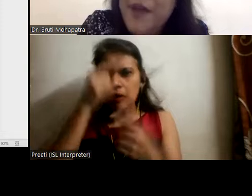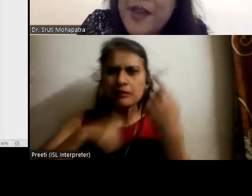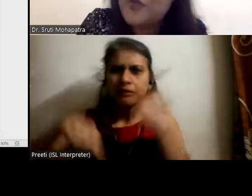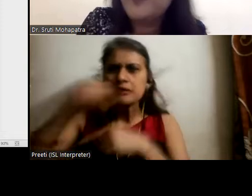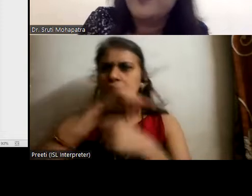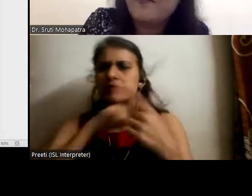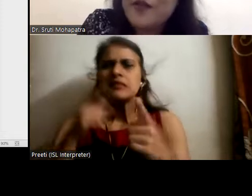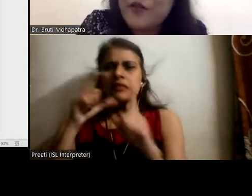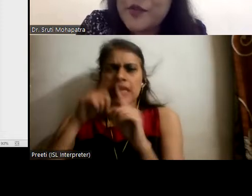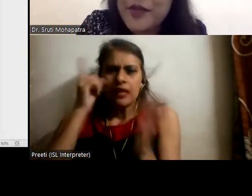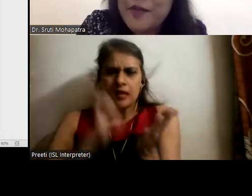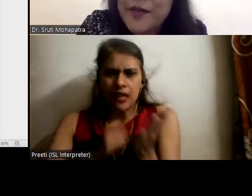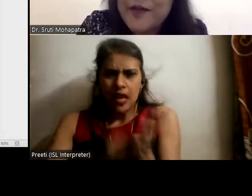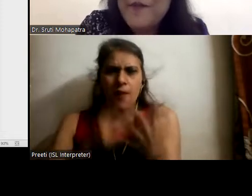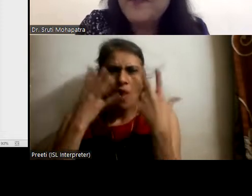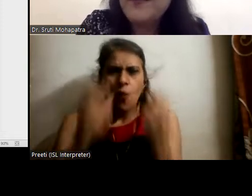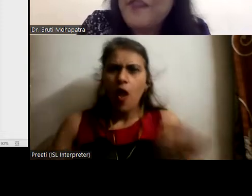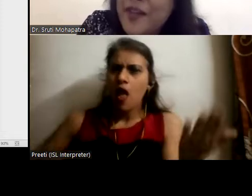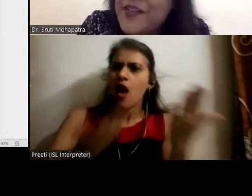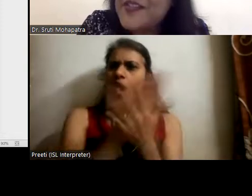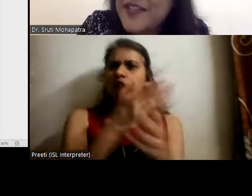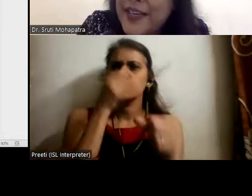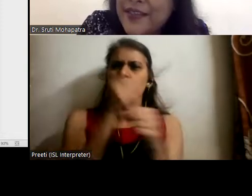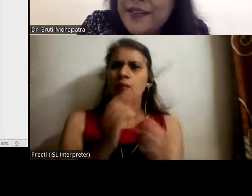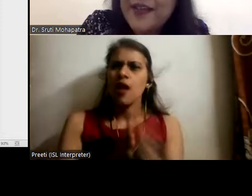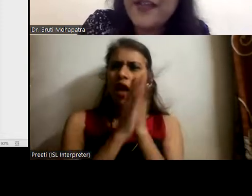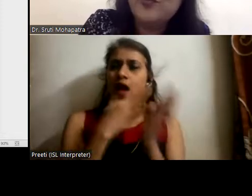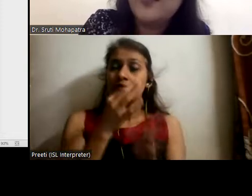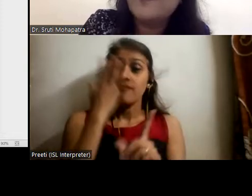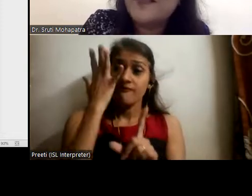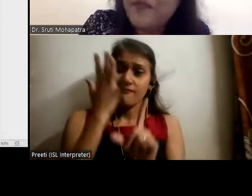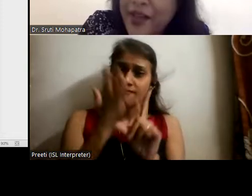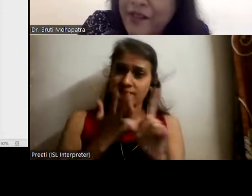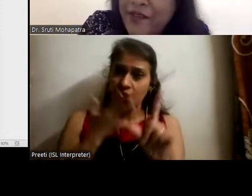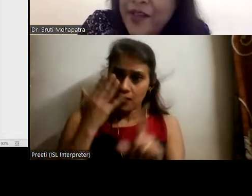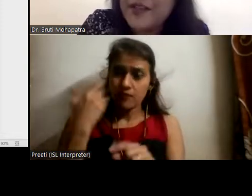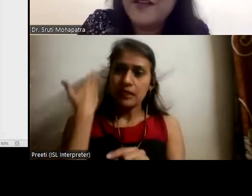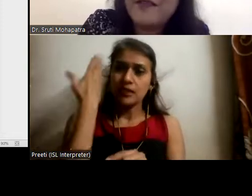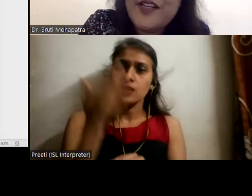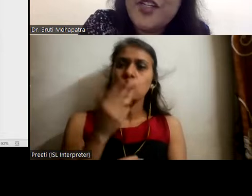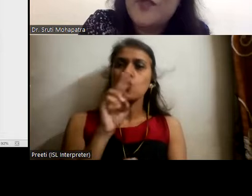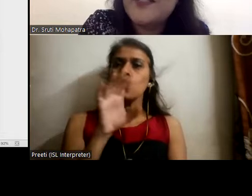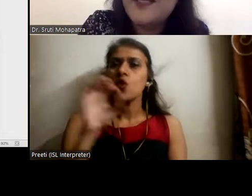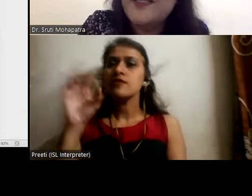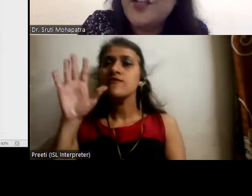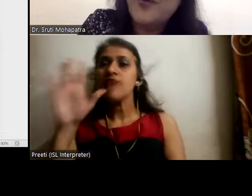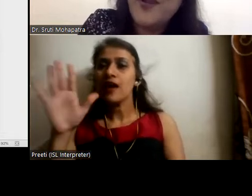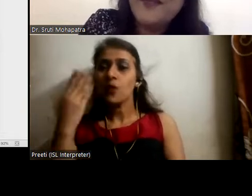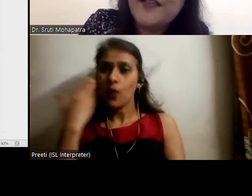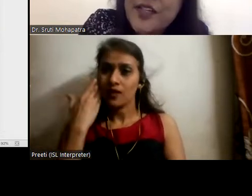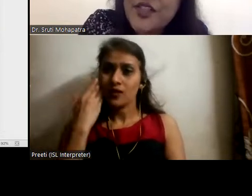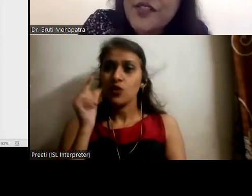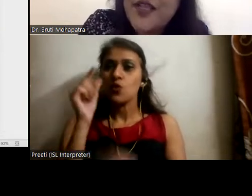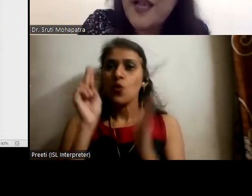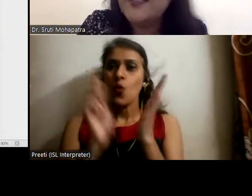of demands with the government was being met. 5 years later, in 2005, the convention was held in the